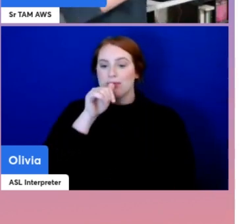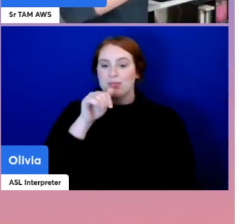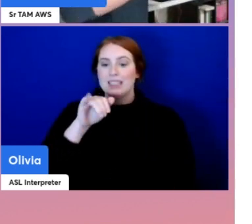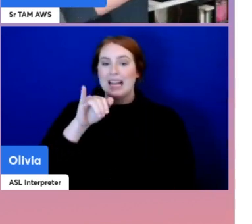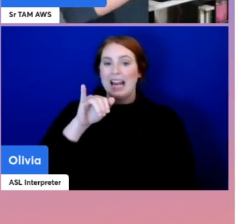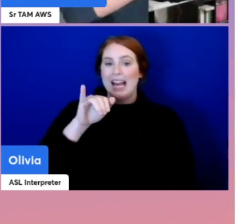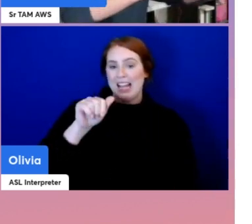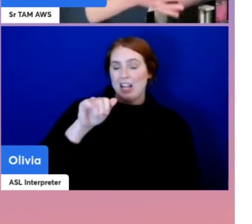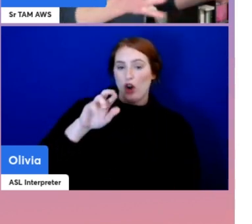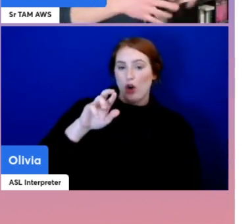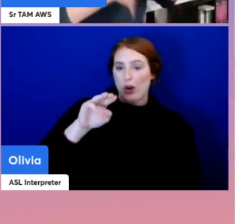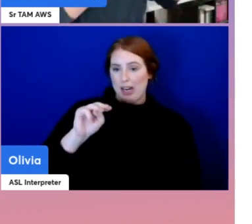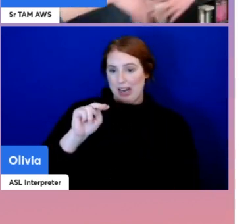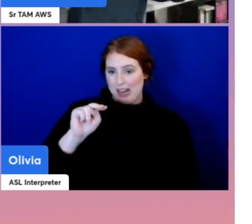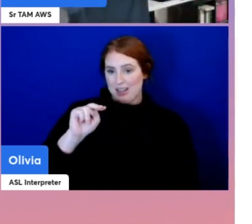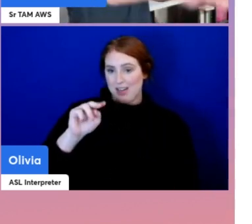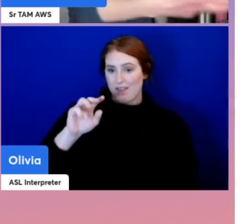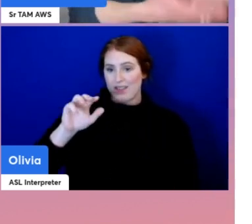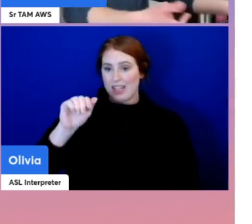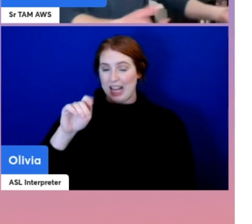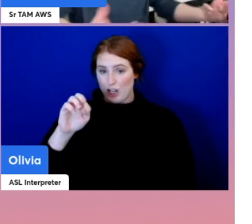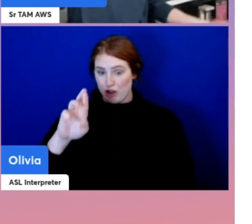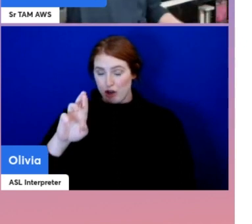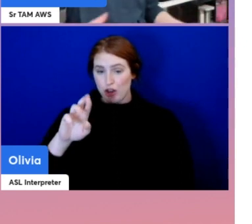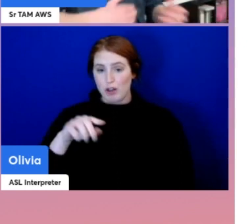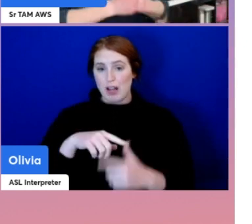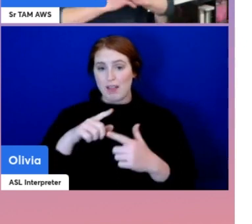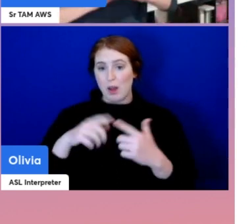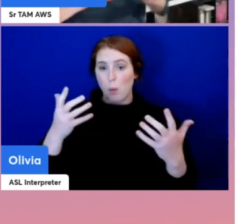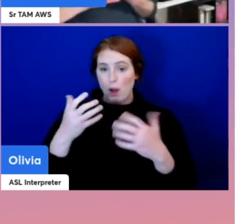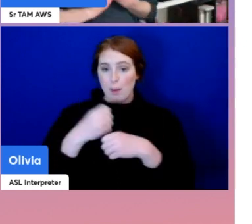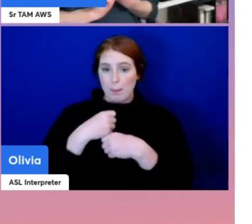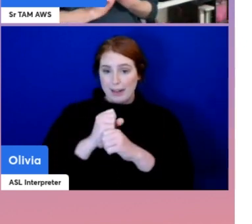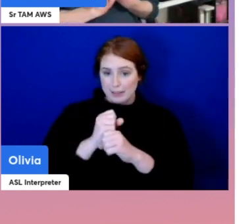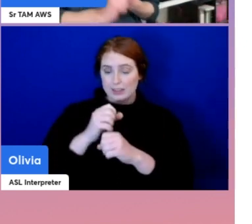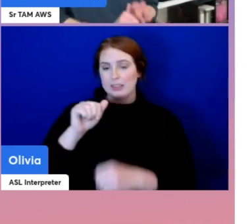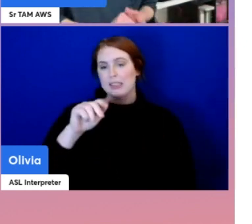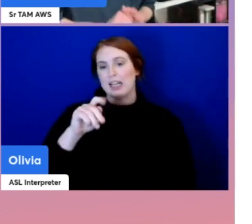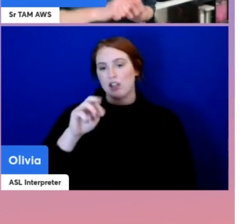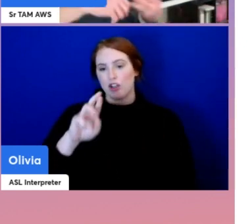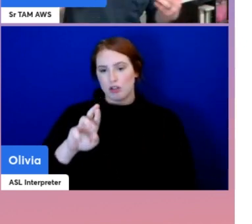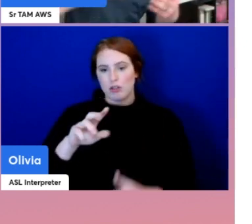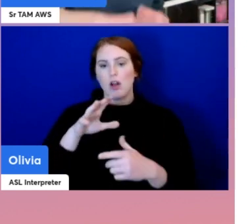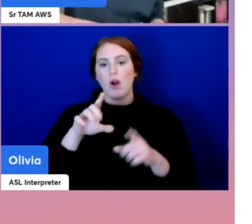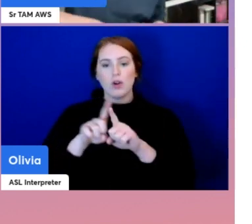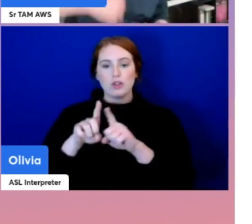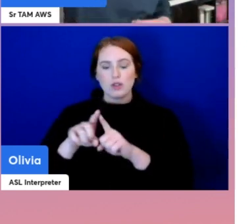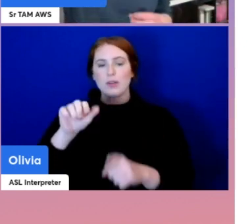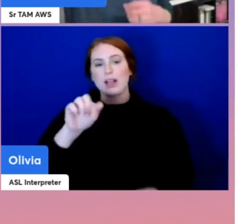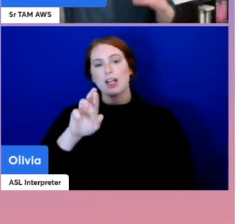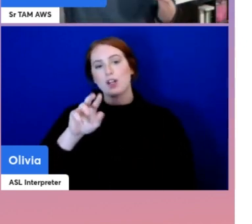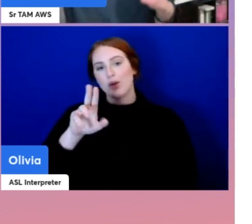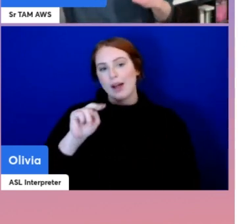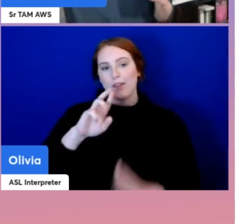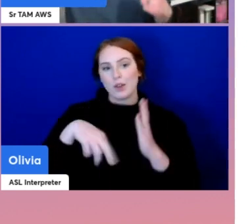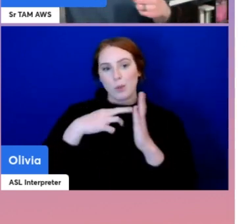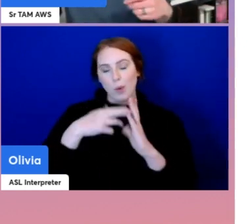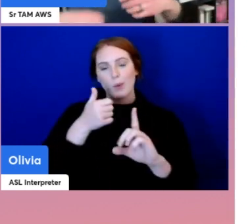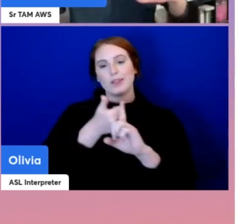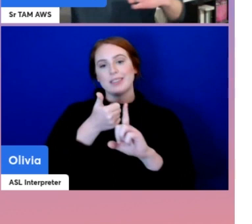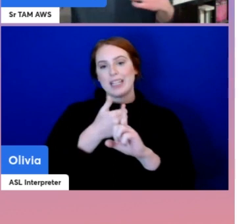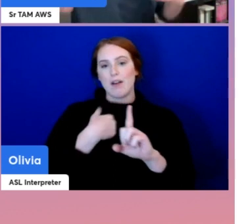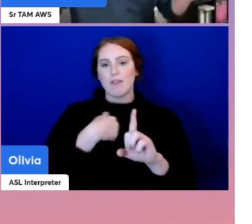which is where we uploaded that certificate. What it generates is called an anchor, and the ARN of the role that we will